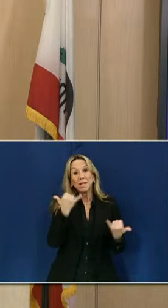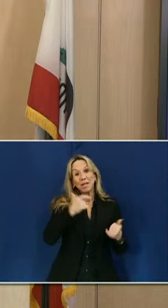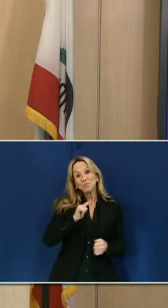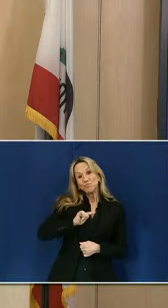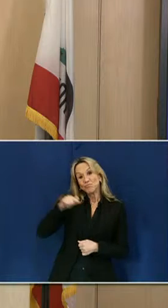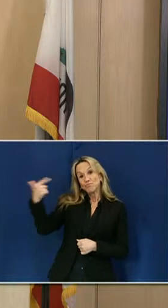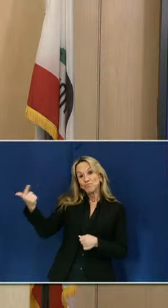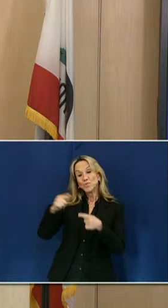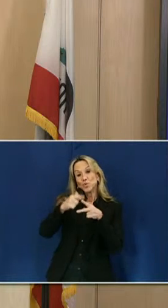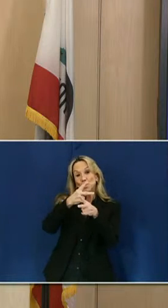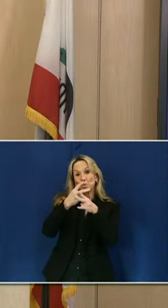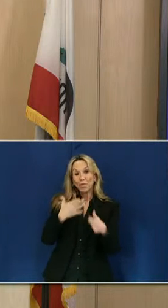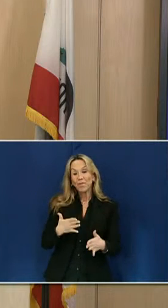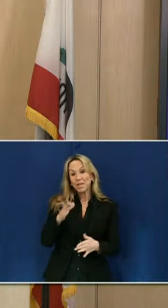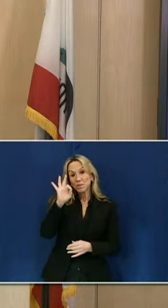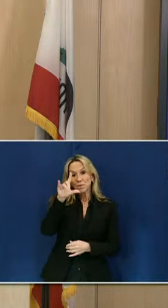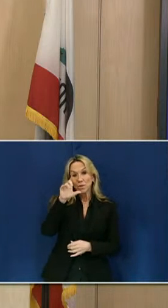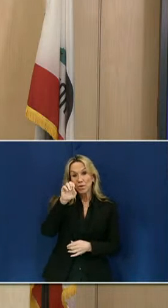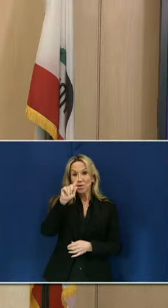Fletcher.